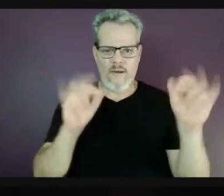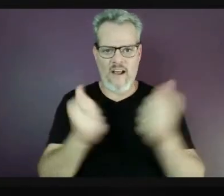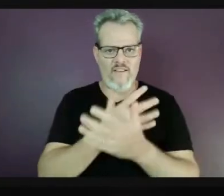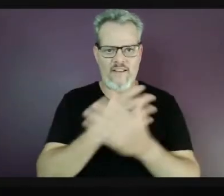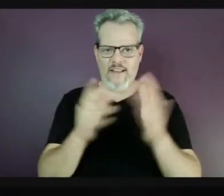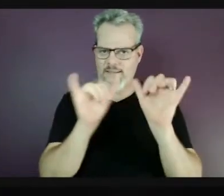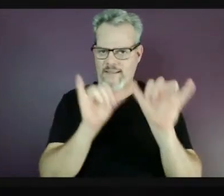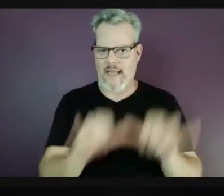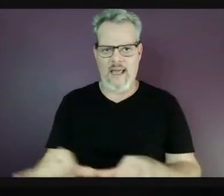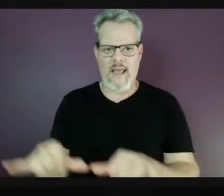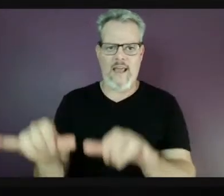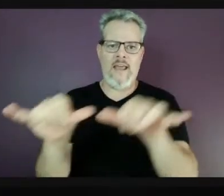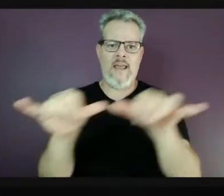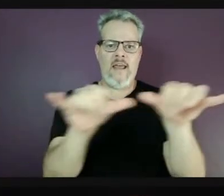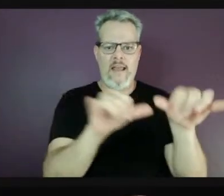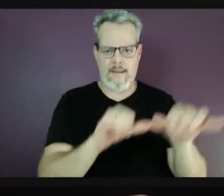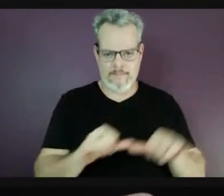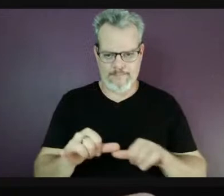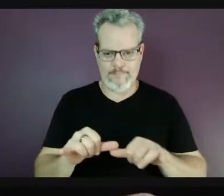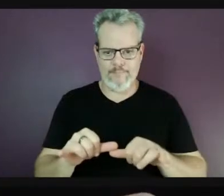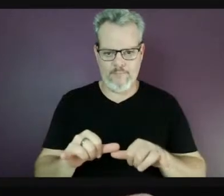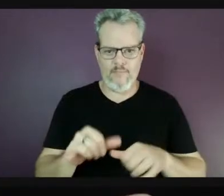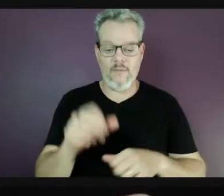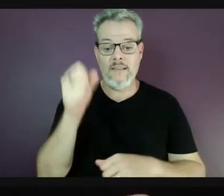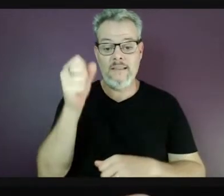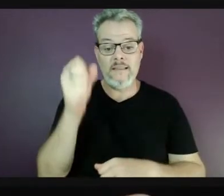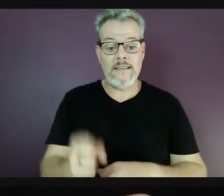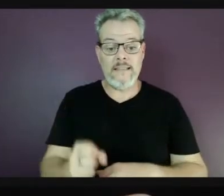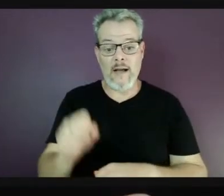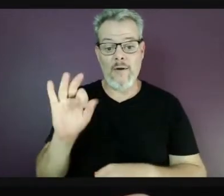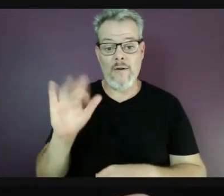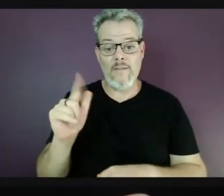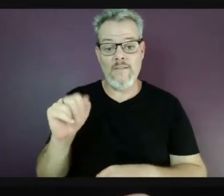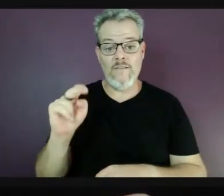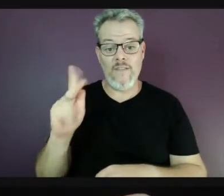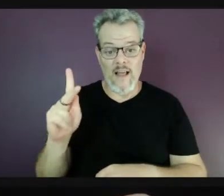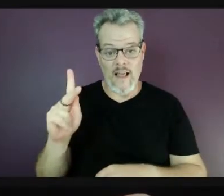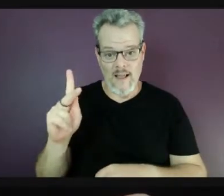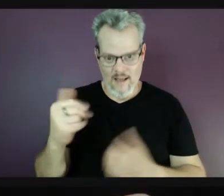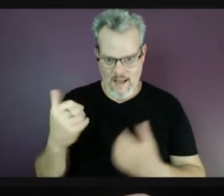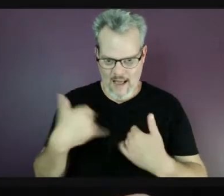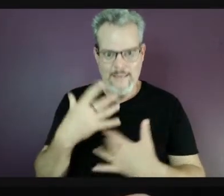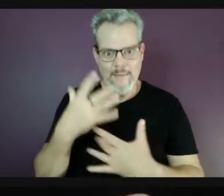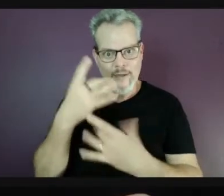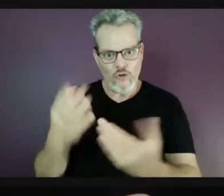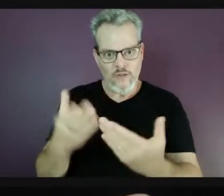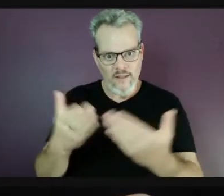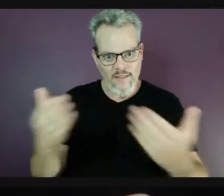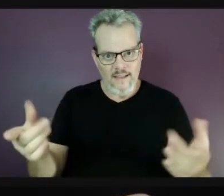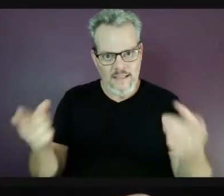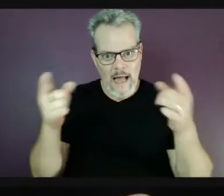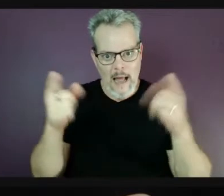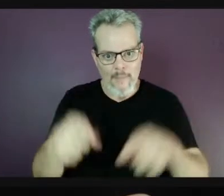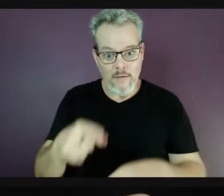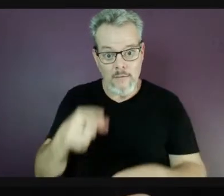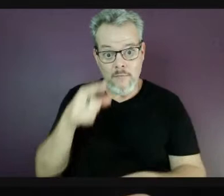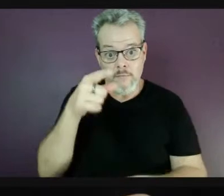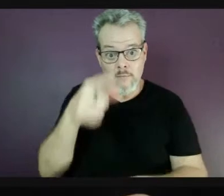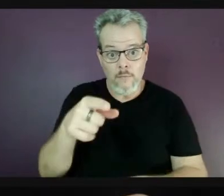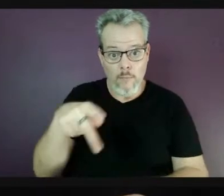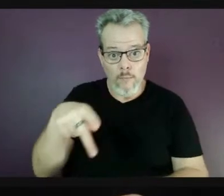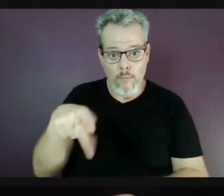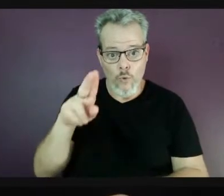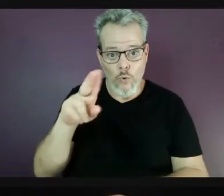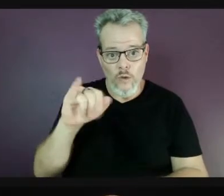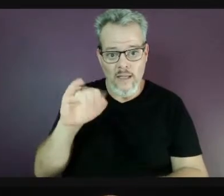population there. And the south flank has had interesting things happening too. So here's Puhimau, that station